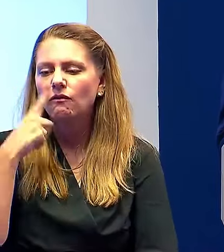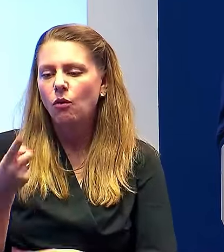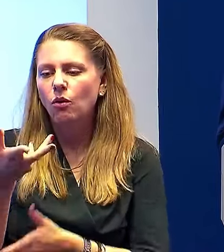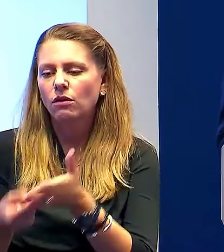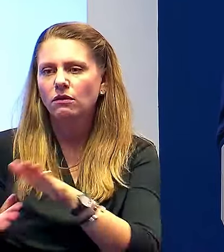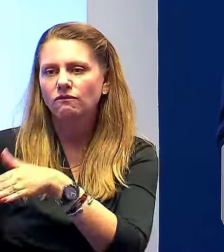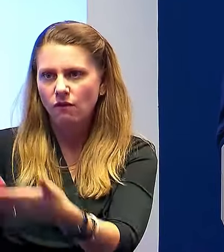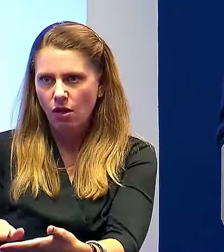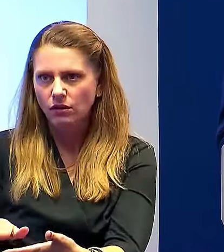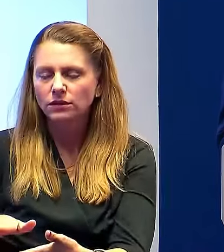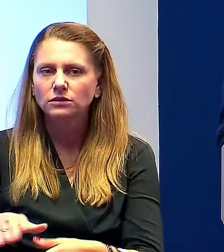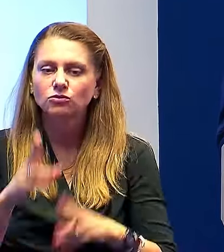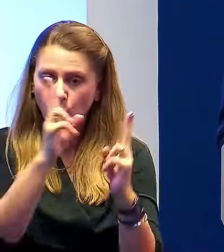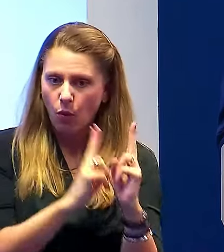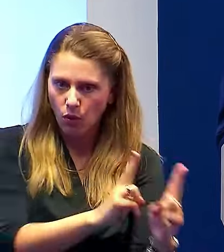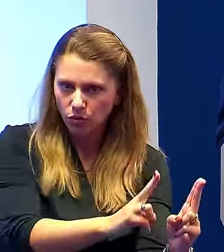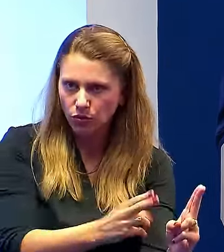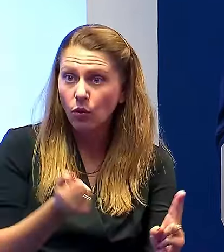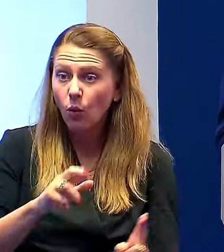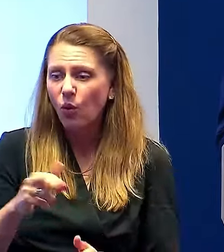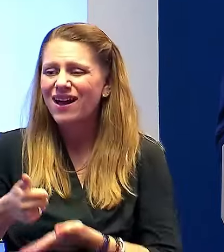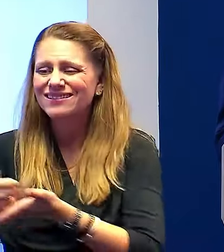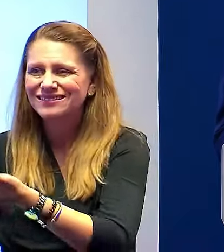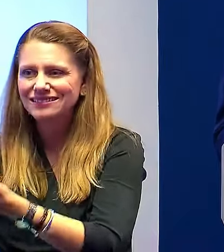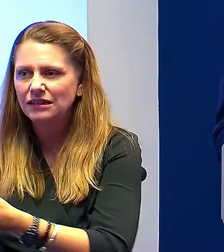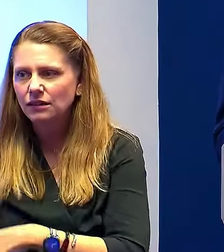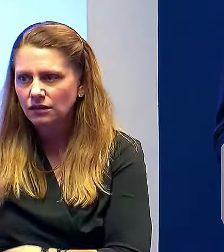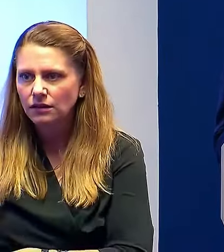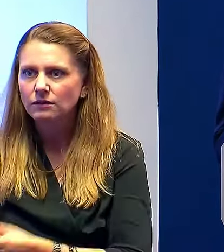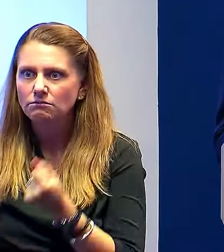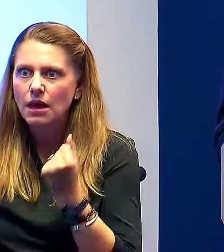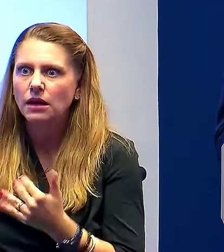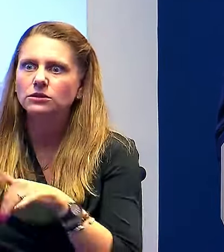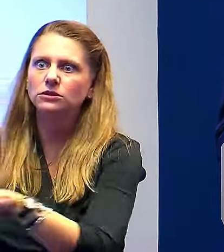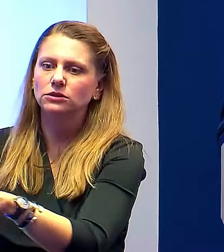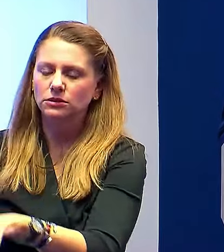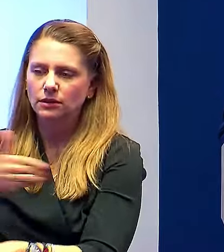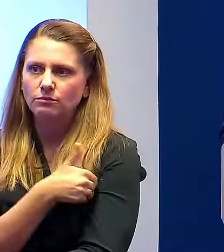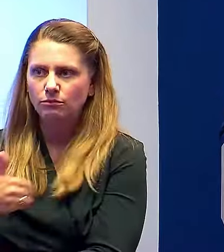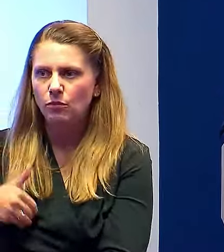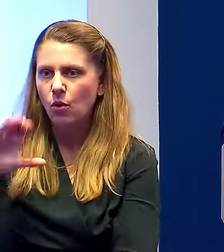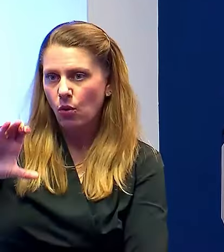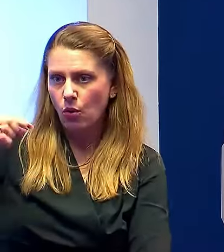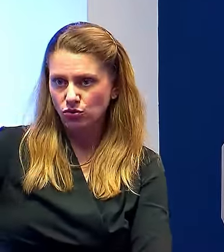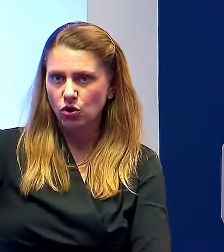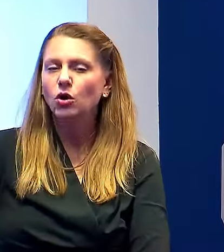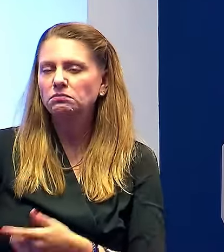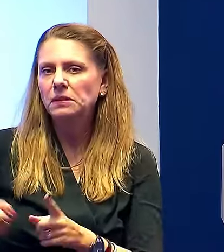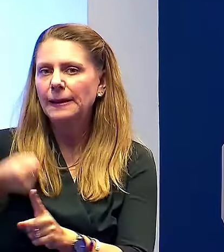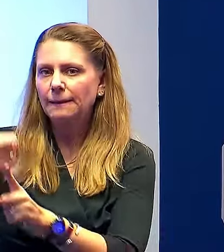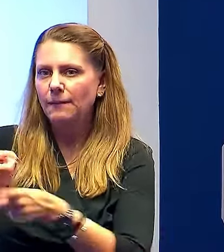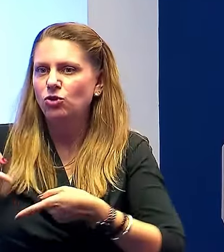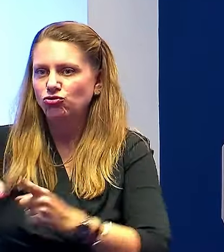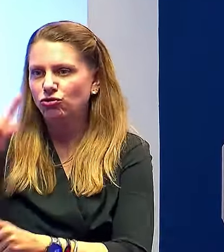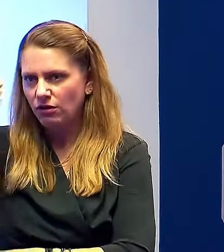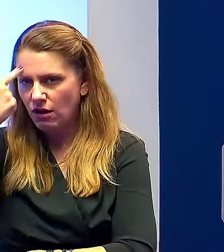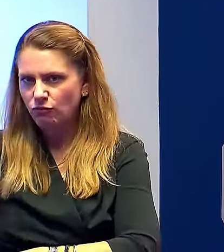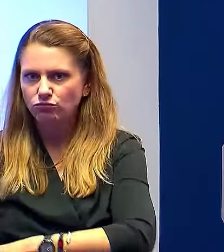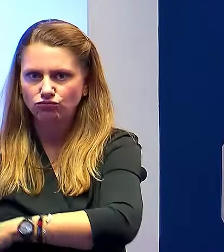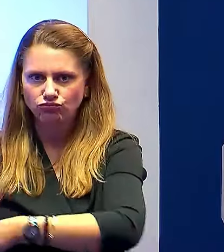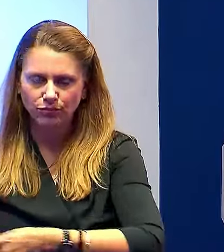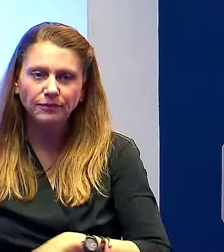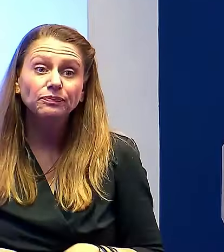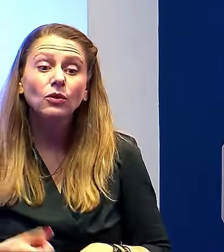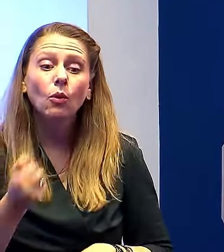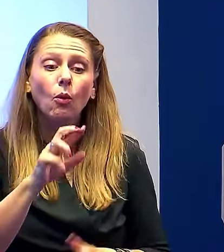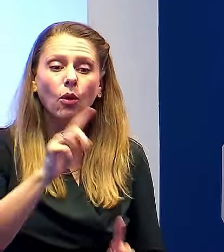million in assistance to members of the Coast Guard affected during a government shutdown, or helping Gold Star families secure